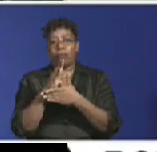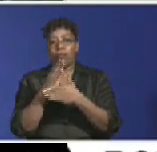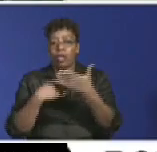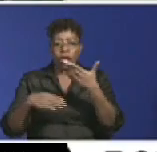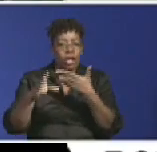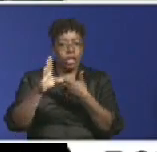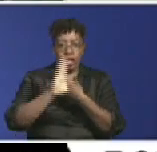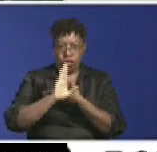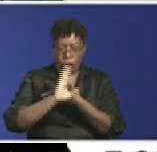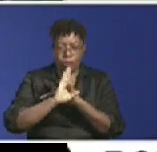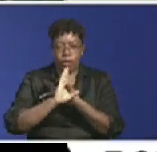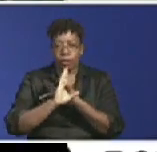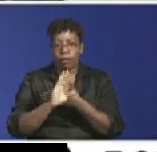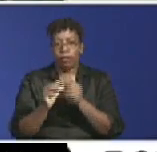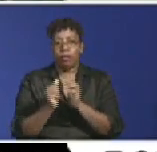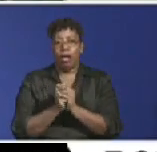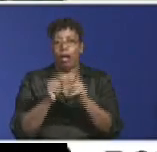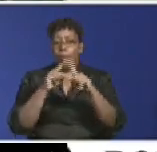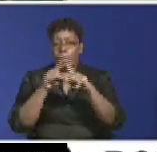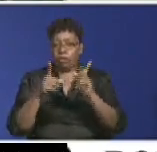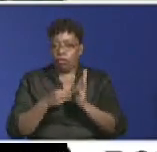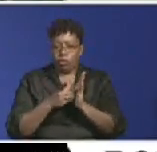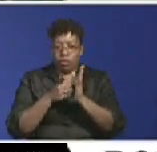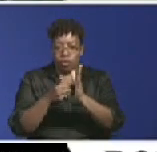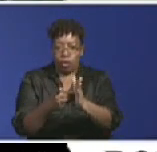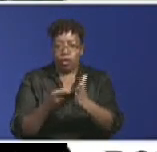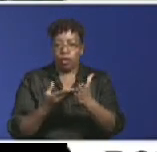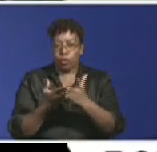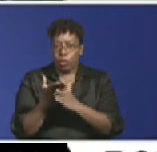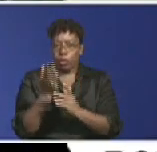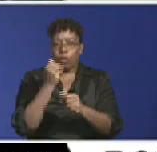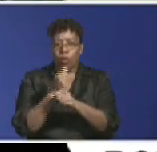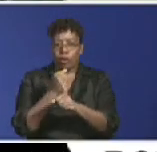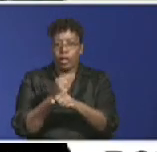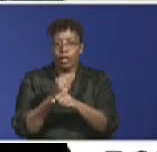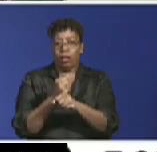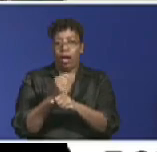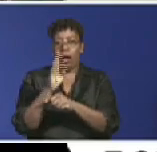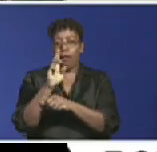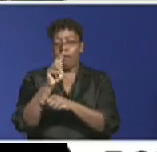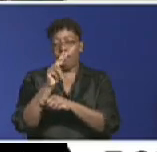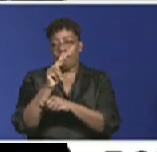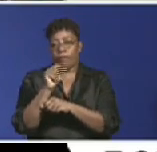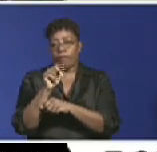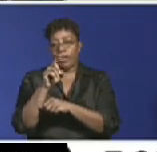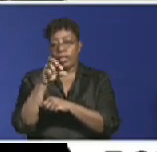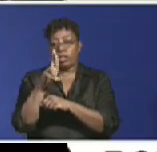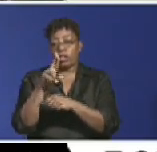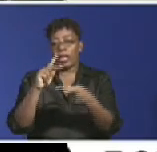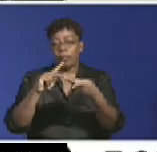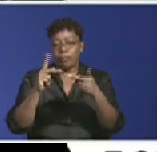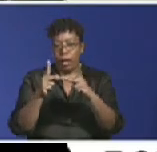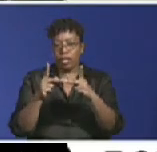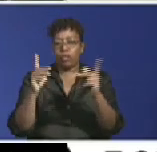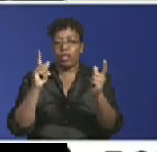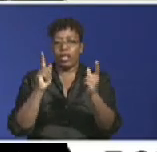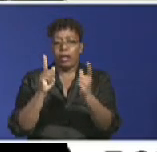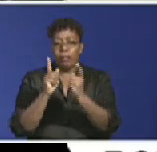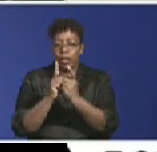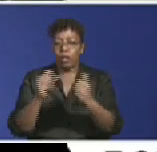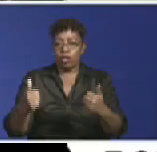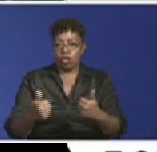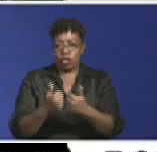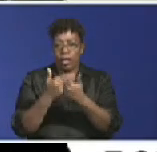disruptions. But as we have demonstrated through the collaboration of our vendors and our partners, we will meet those challenges